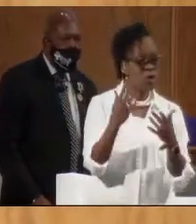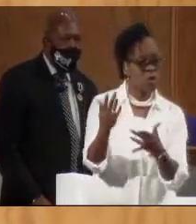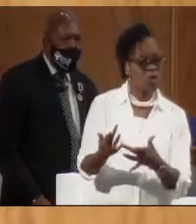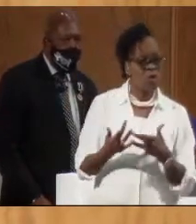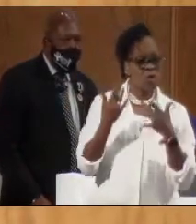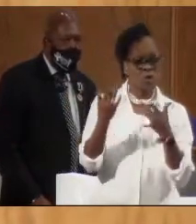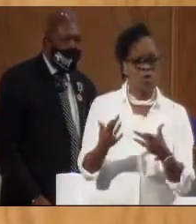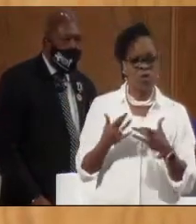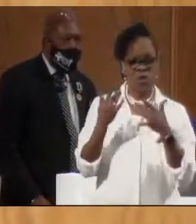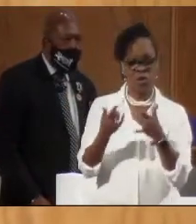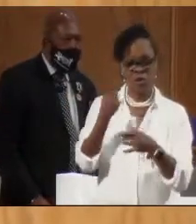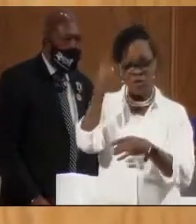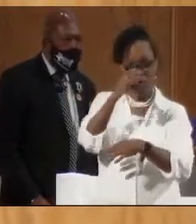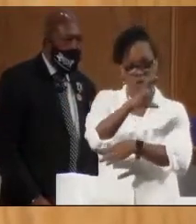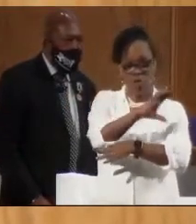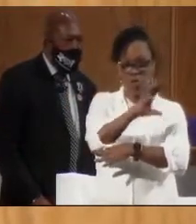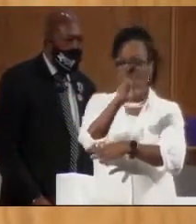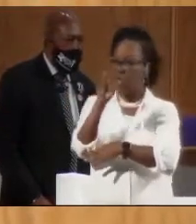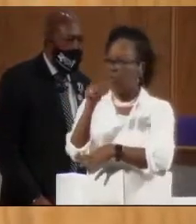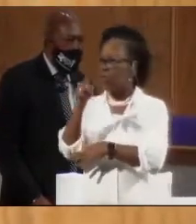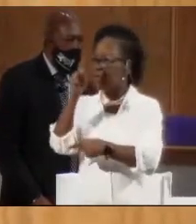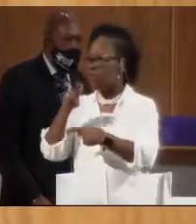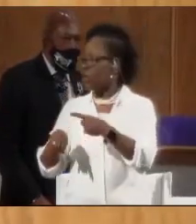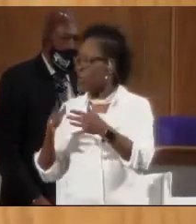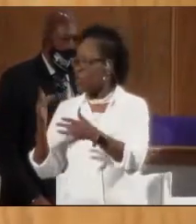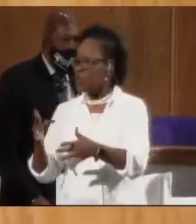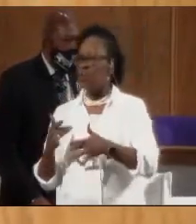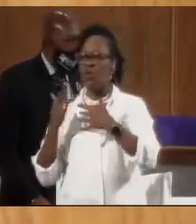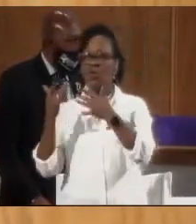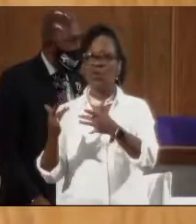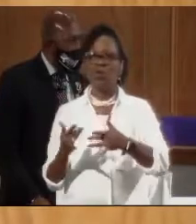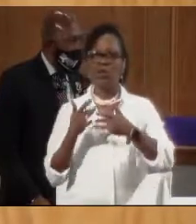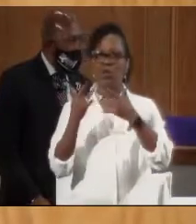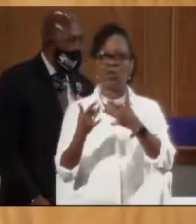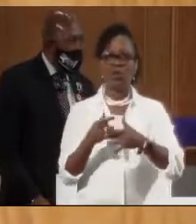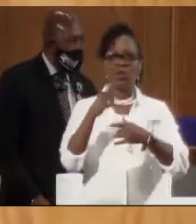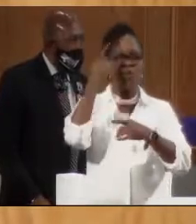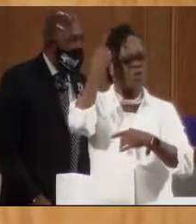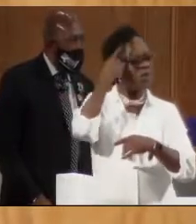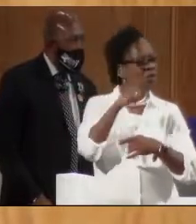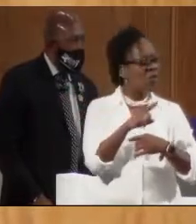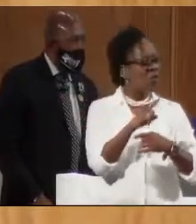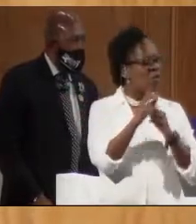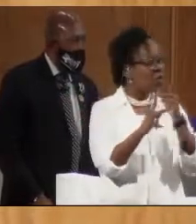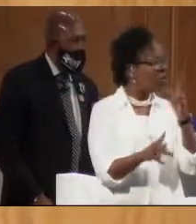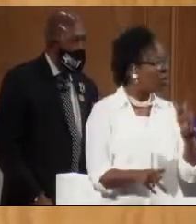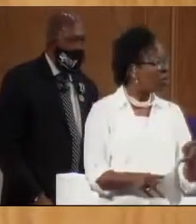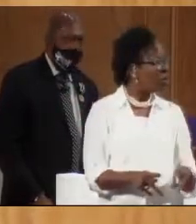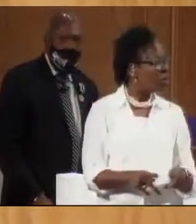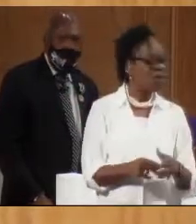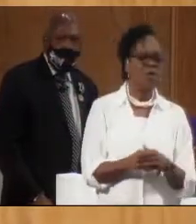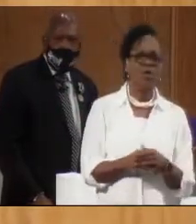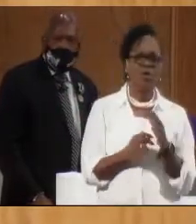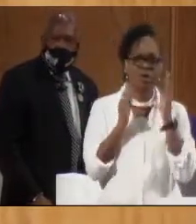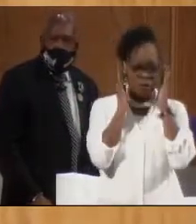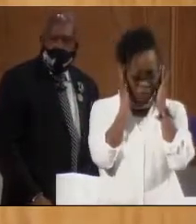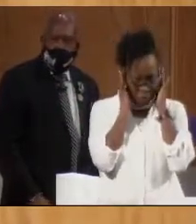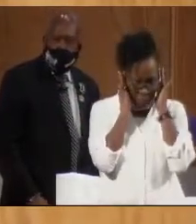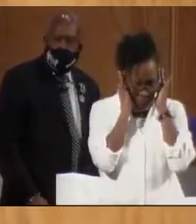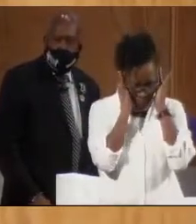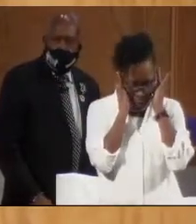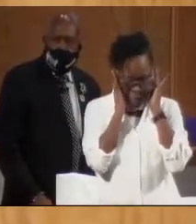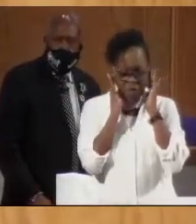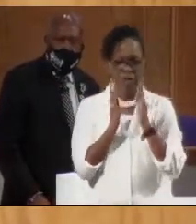on places. You can't wait on folk who don't want to do nothing for